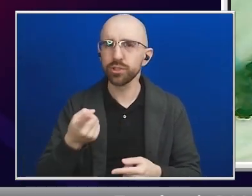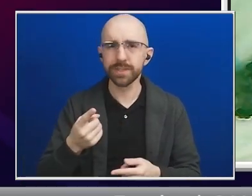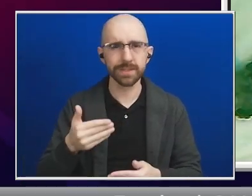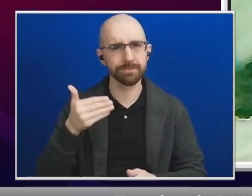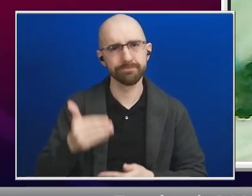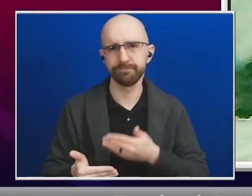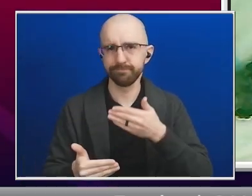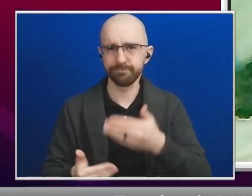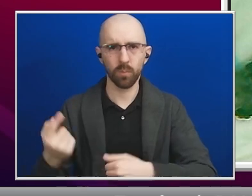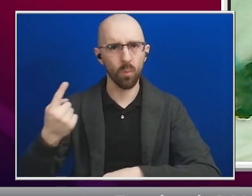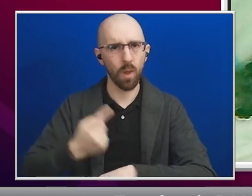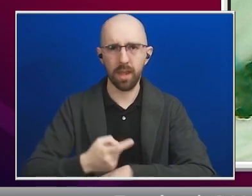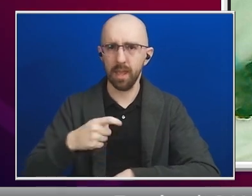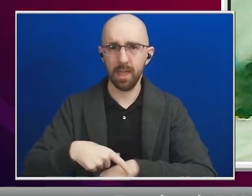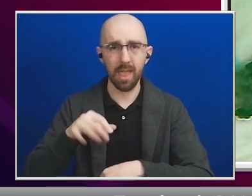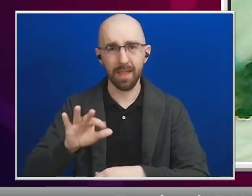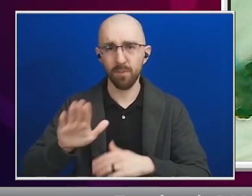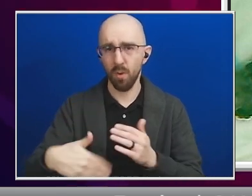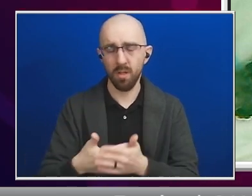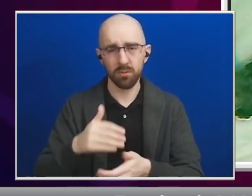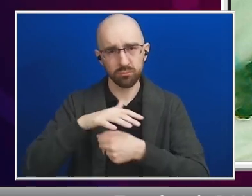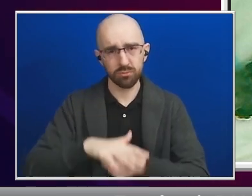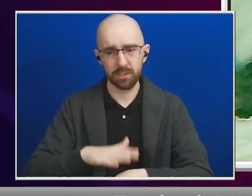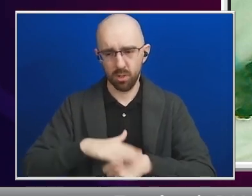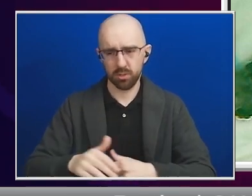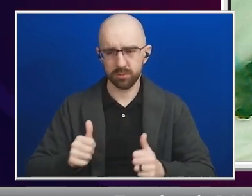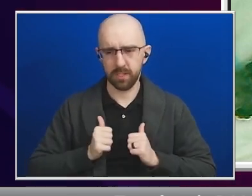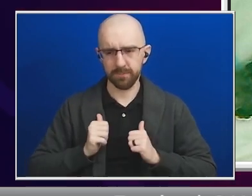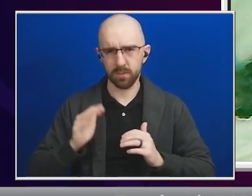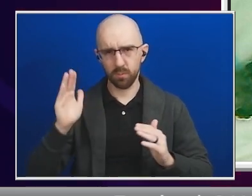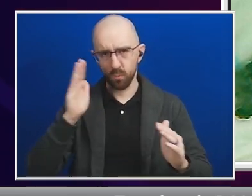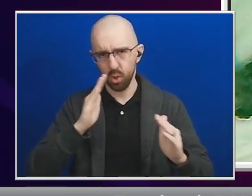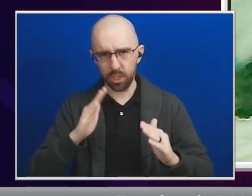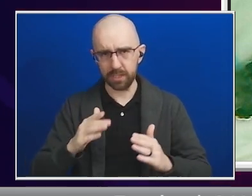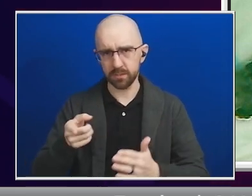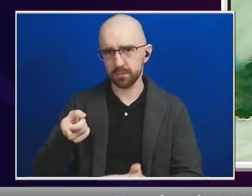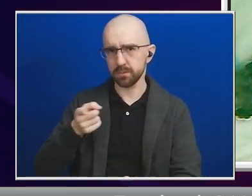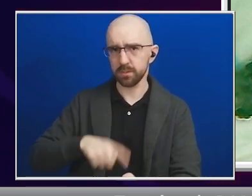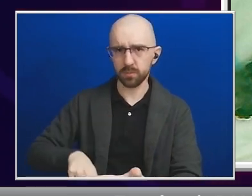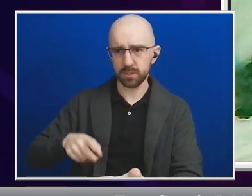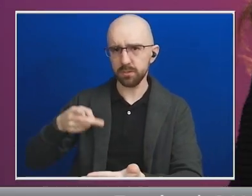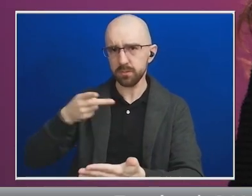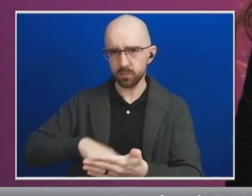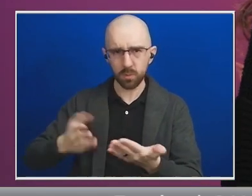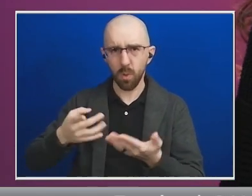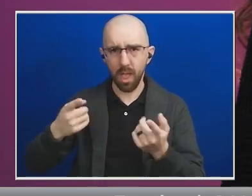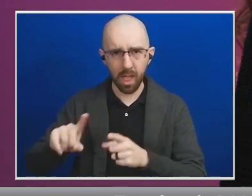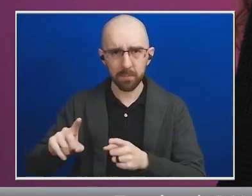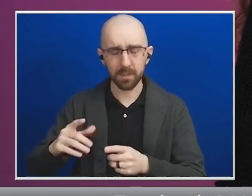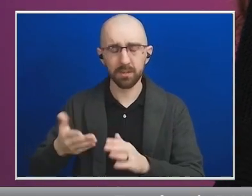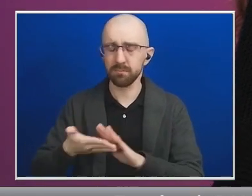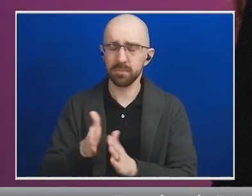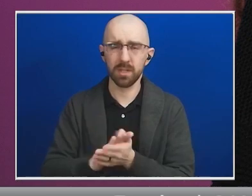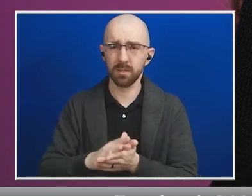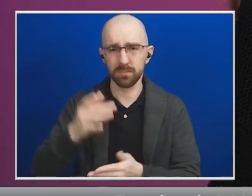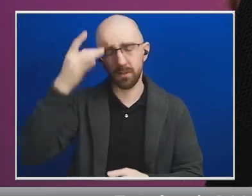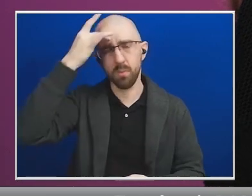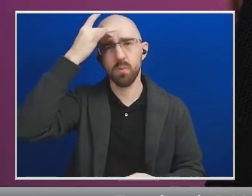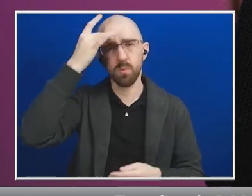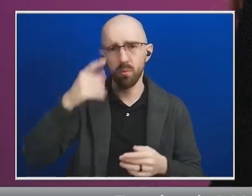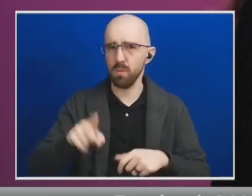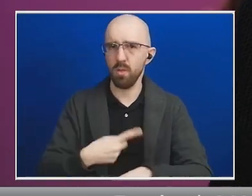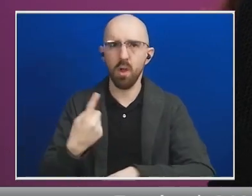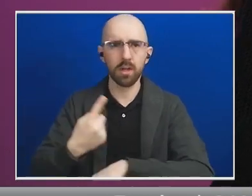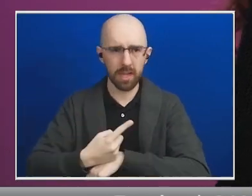put all that stress on you to worry about what's going to happen a week from now, it sure makes it a long day. So I think to be able to have